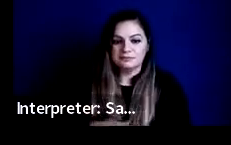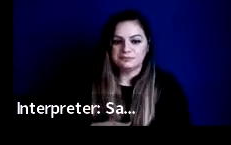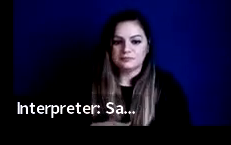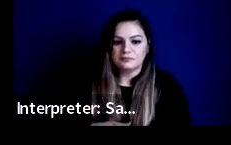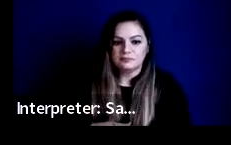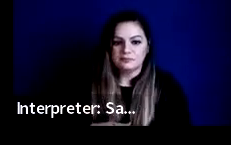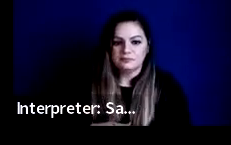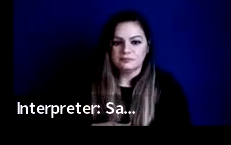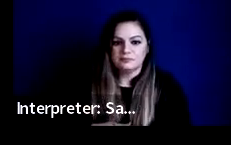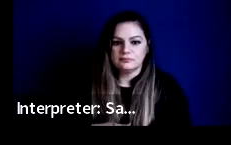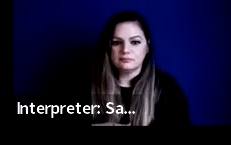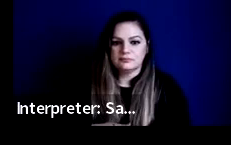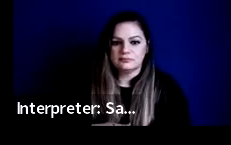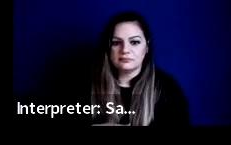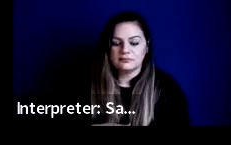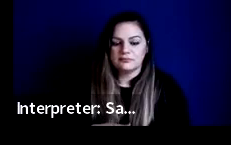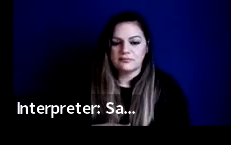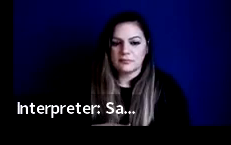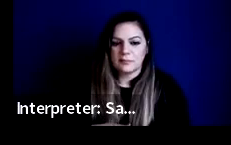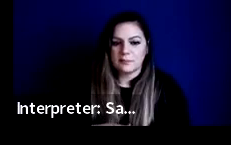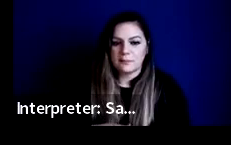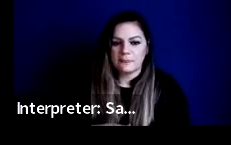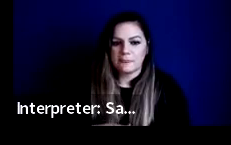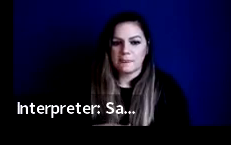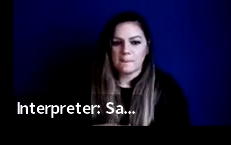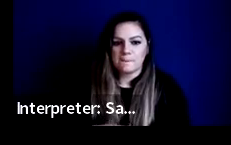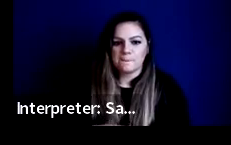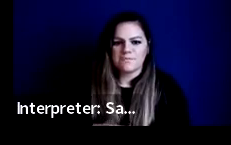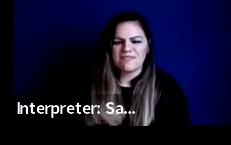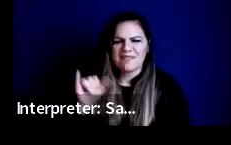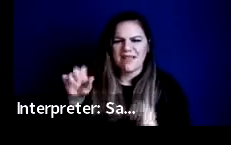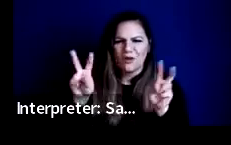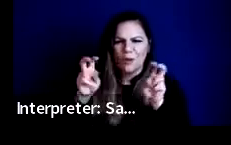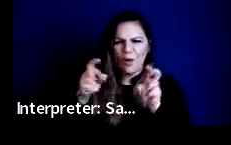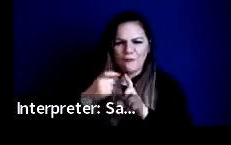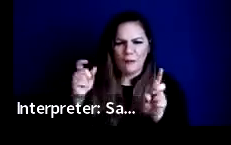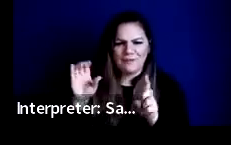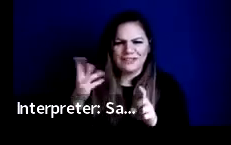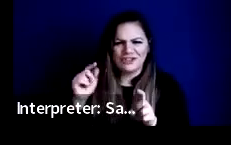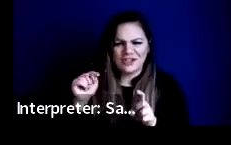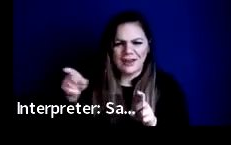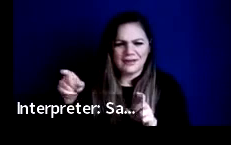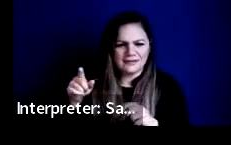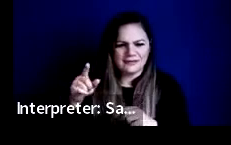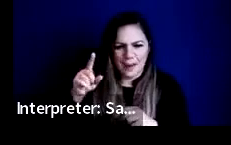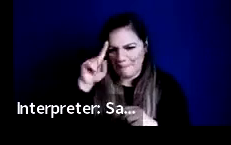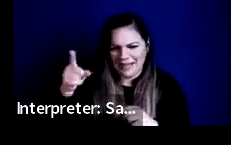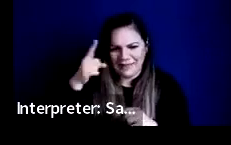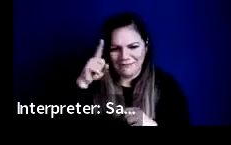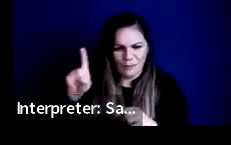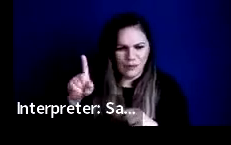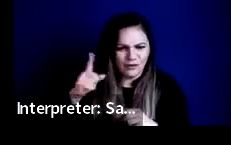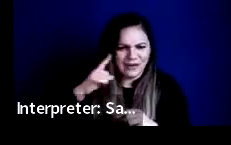Yeah, that quote that was just put in the chat, I forget what it was, but a penny for 18 cents or $18 or